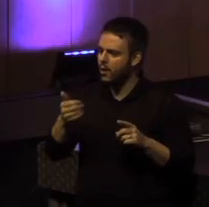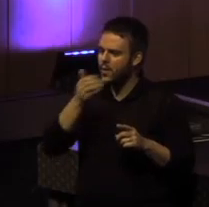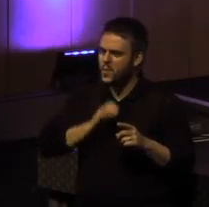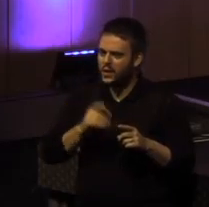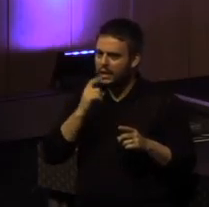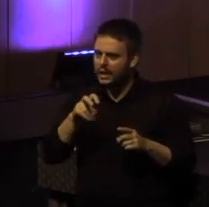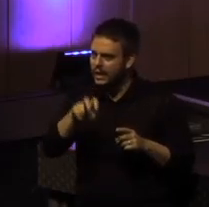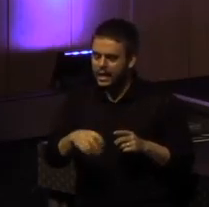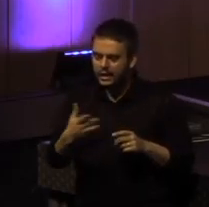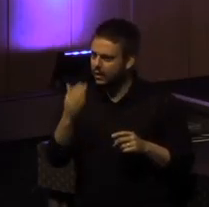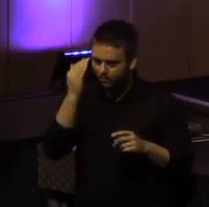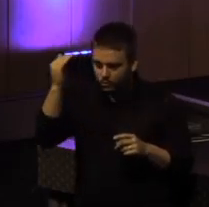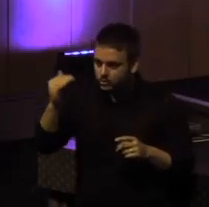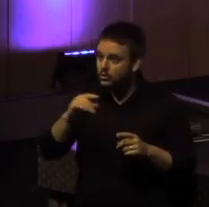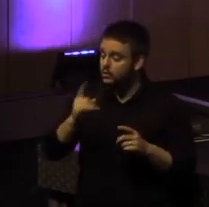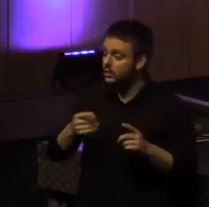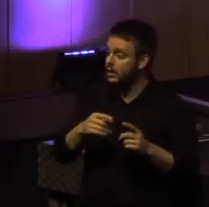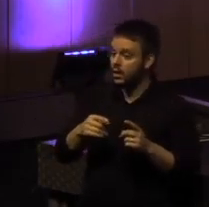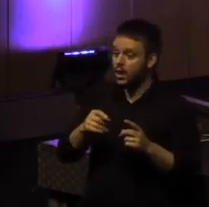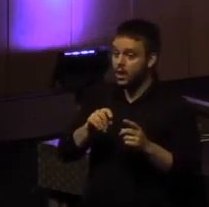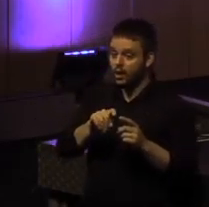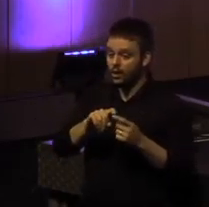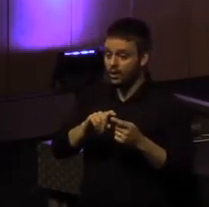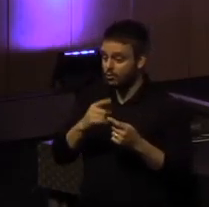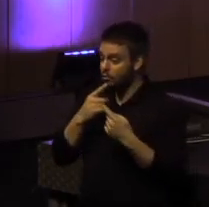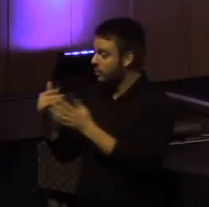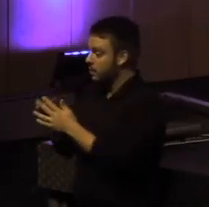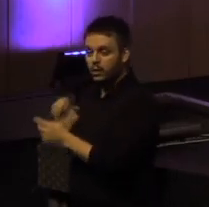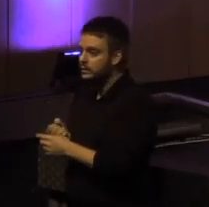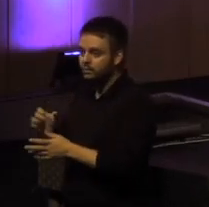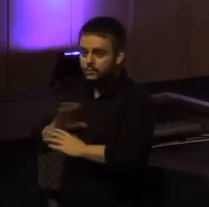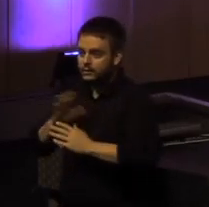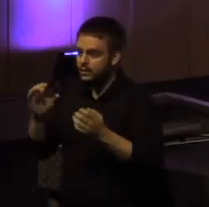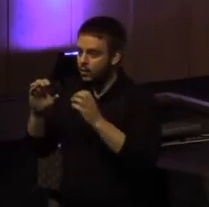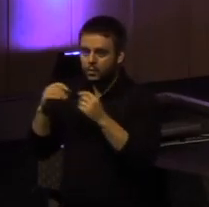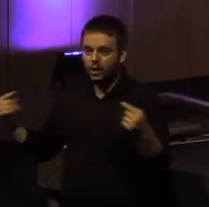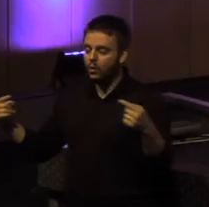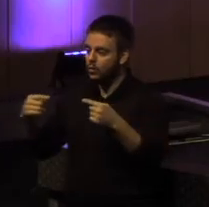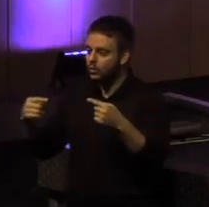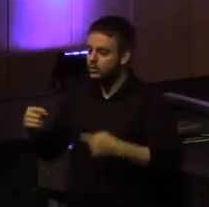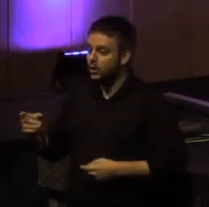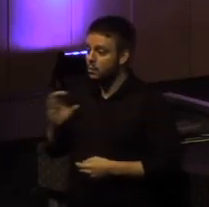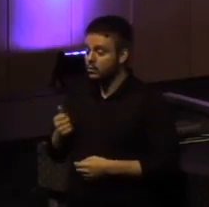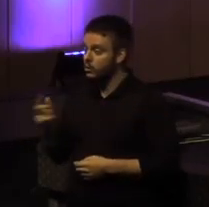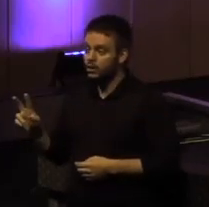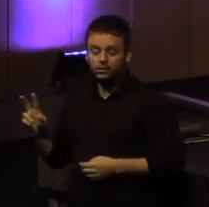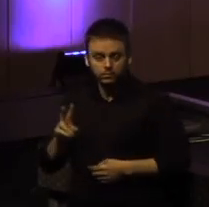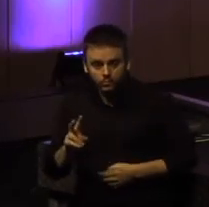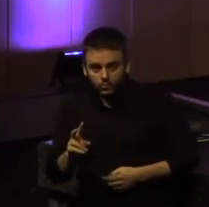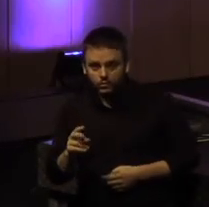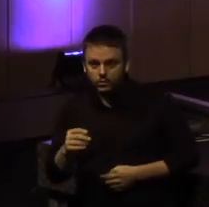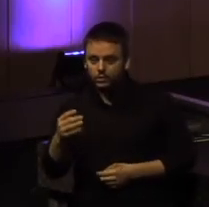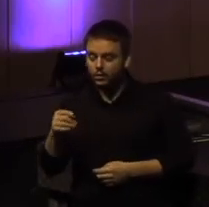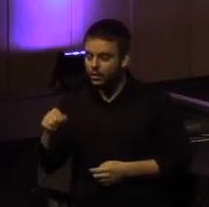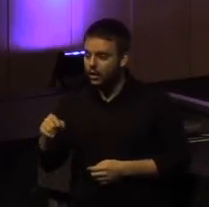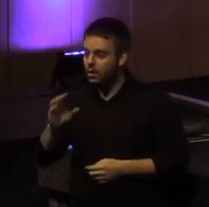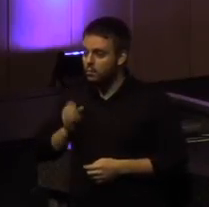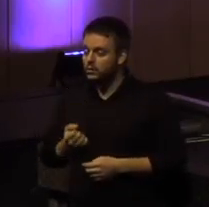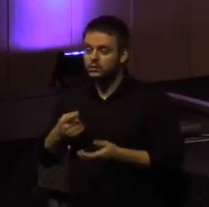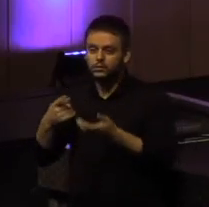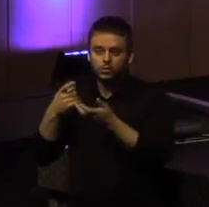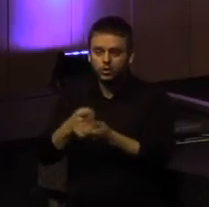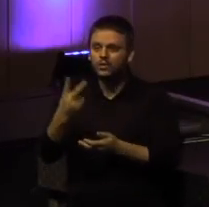The handling of this situation by Ferguson police was incorrect from top to bottom. There